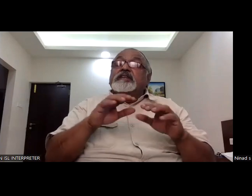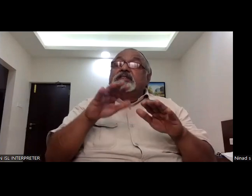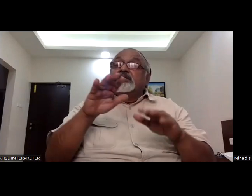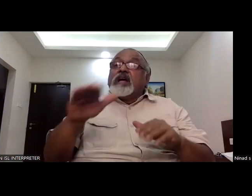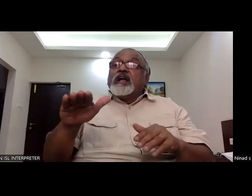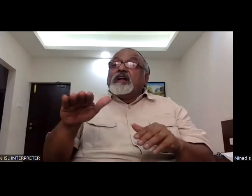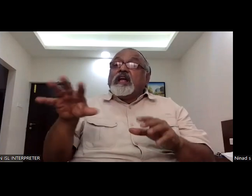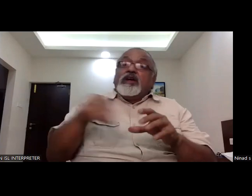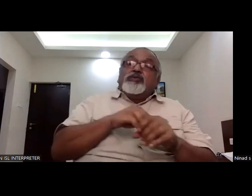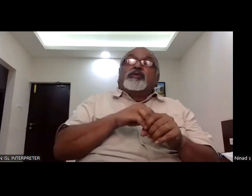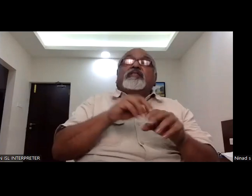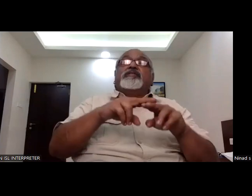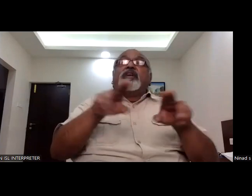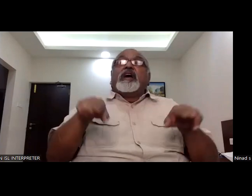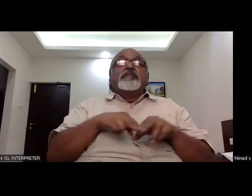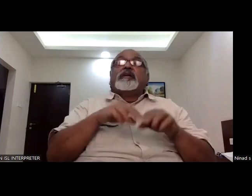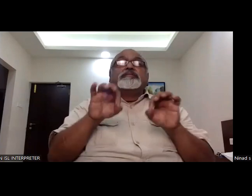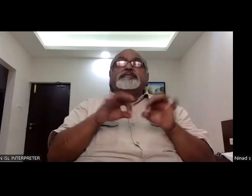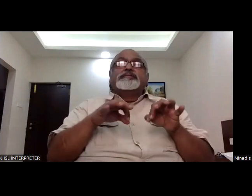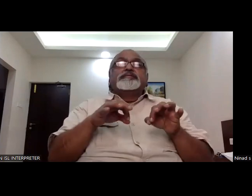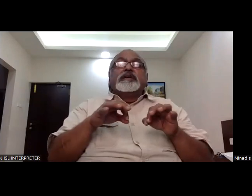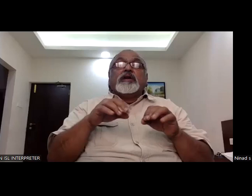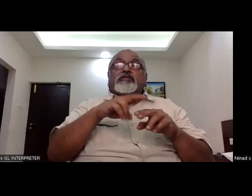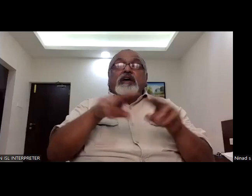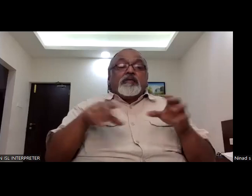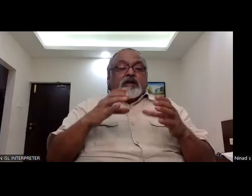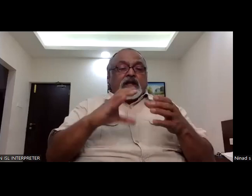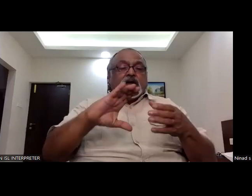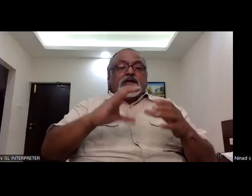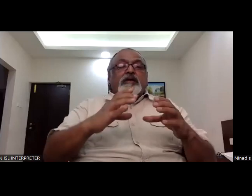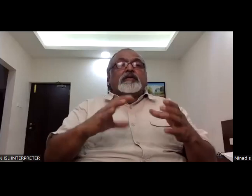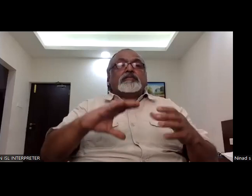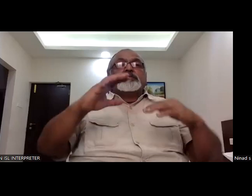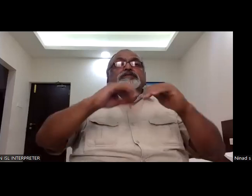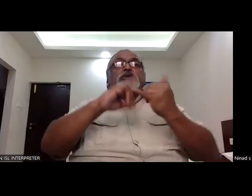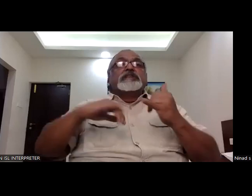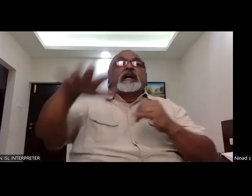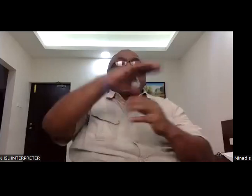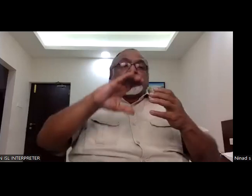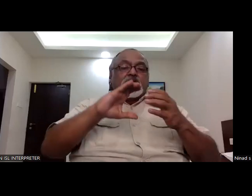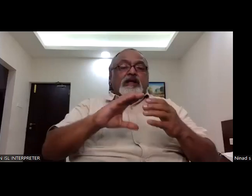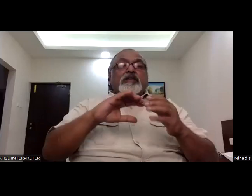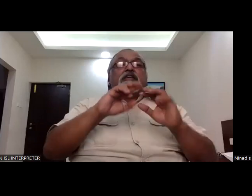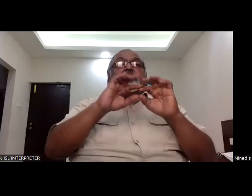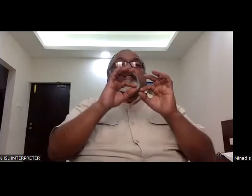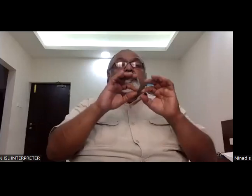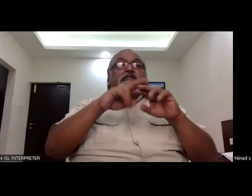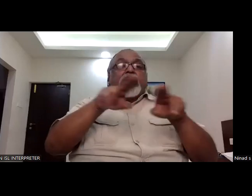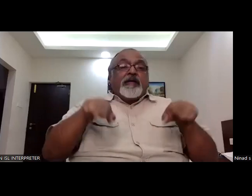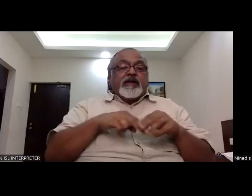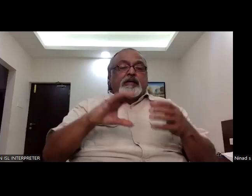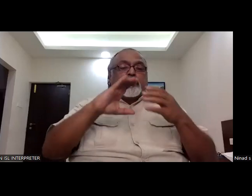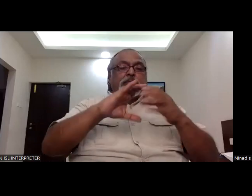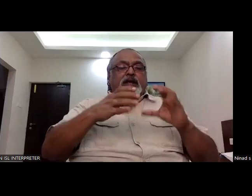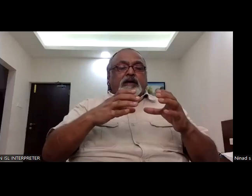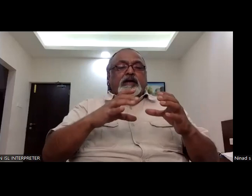family as a building block of society. Now, when you say family, it's a basic unit of society, which is like a building block of